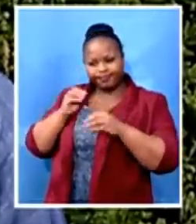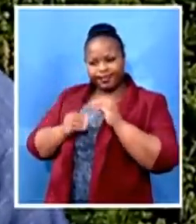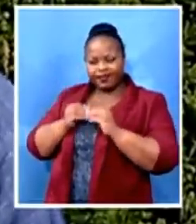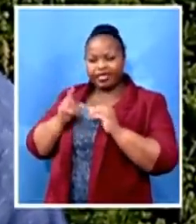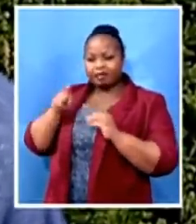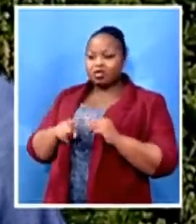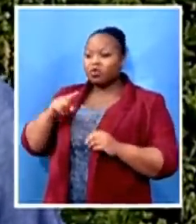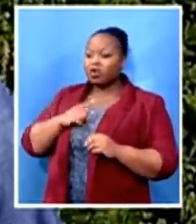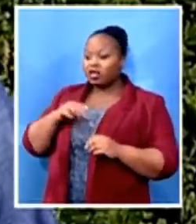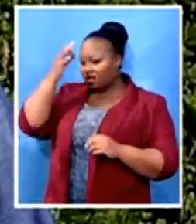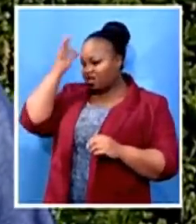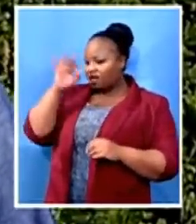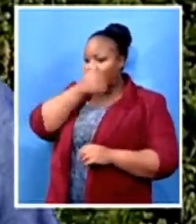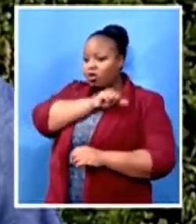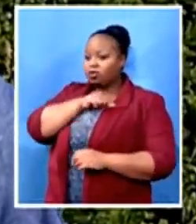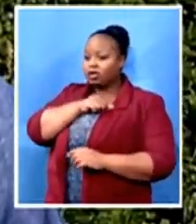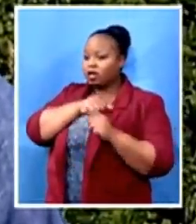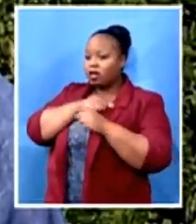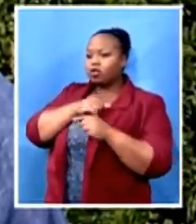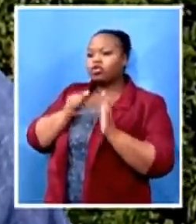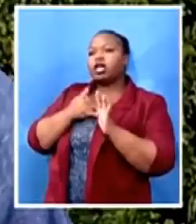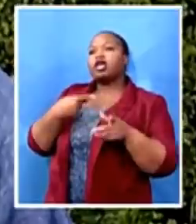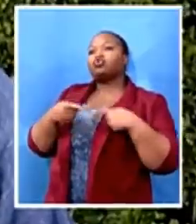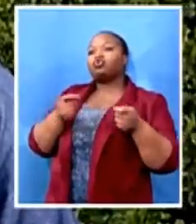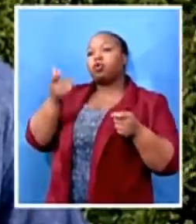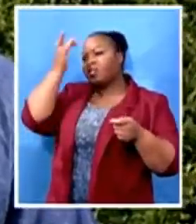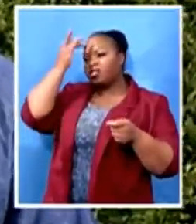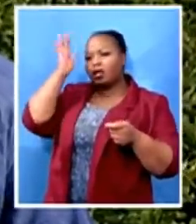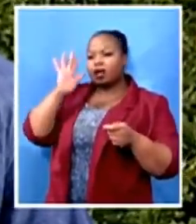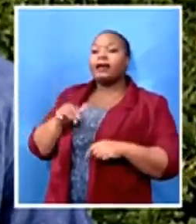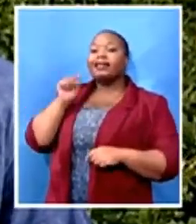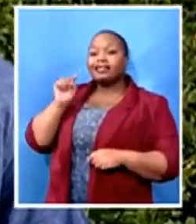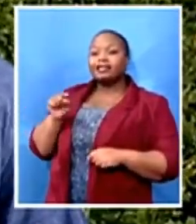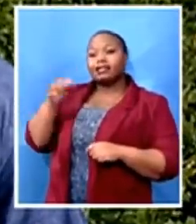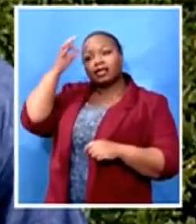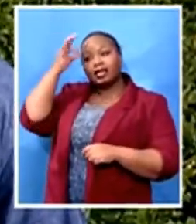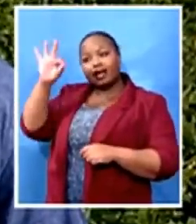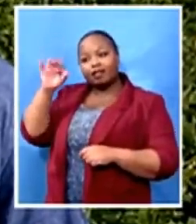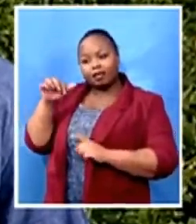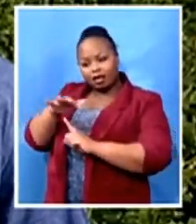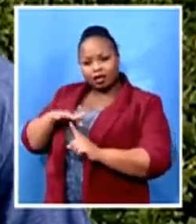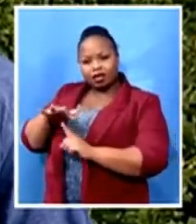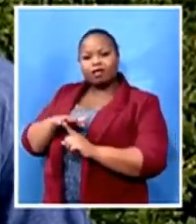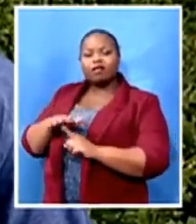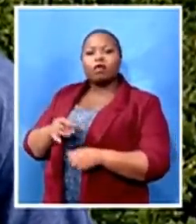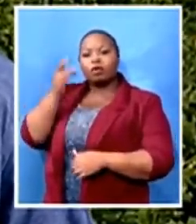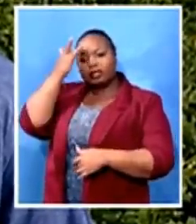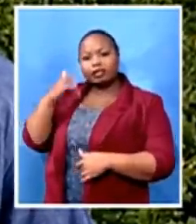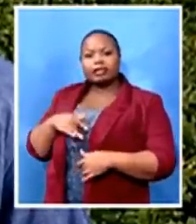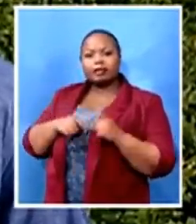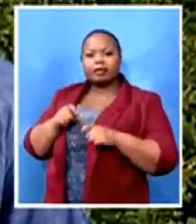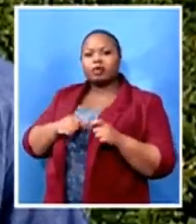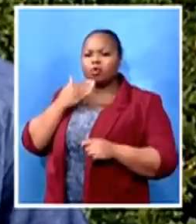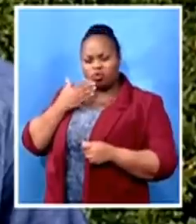a shop or whatever. It's a public entity that is handling patients who have also constitutional rights, but they must be